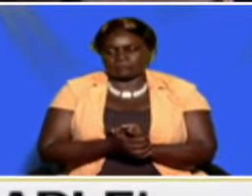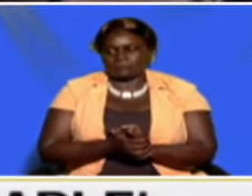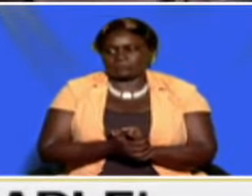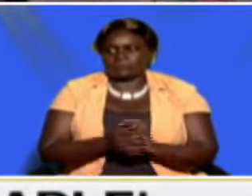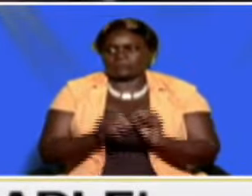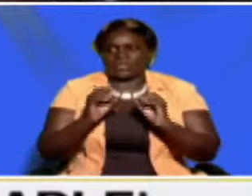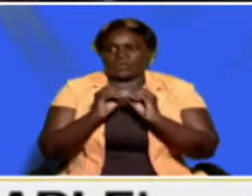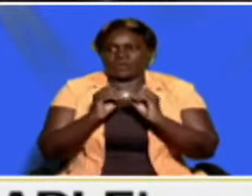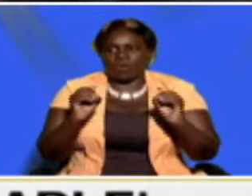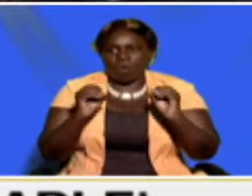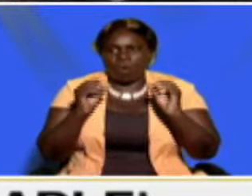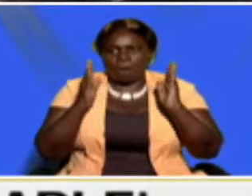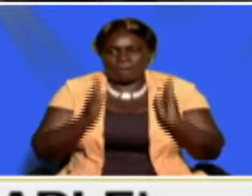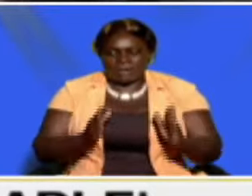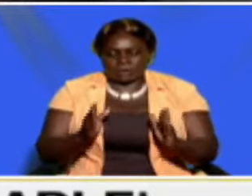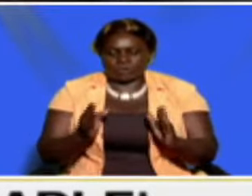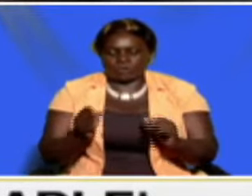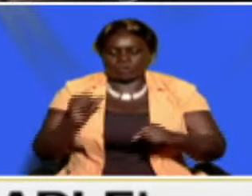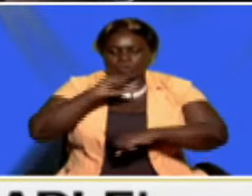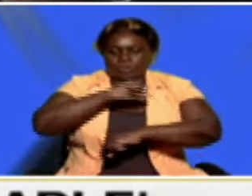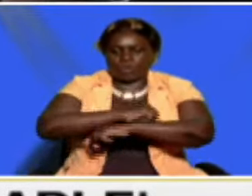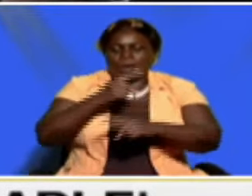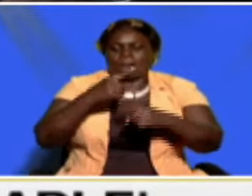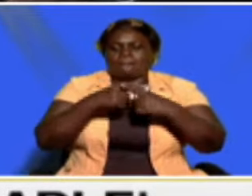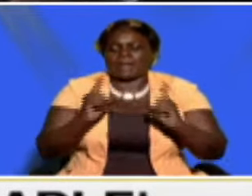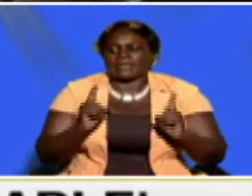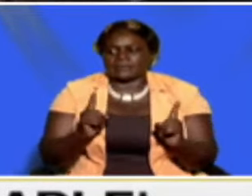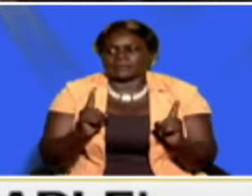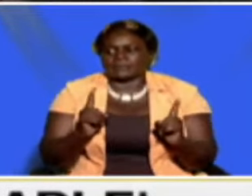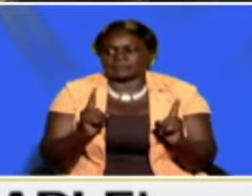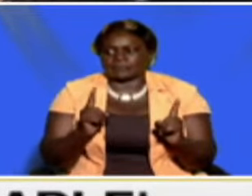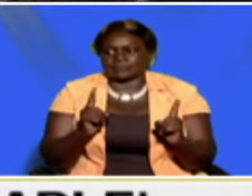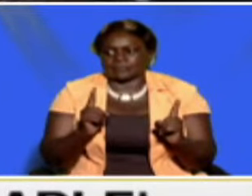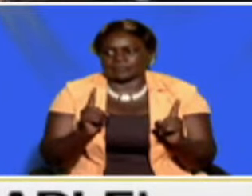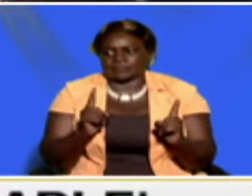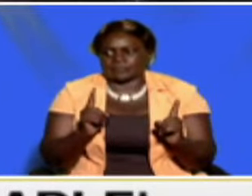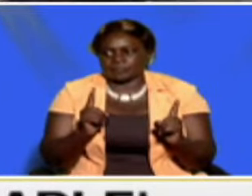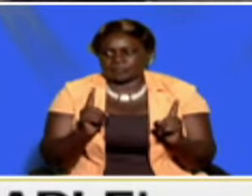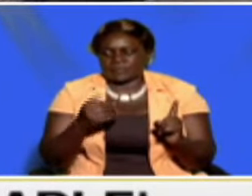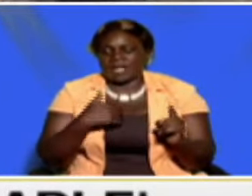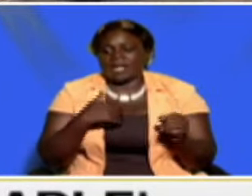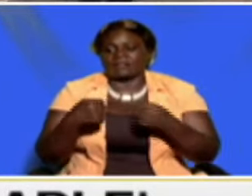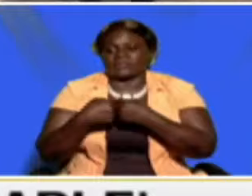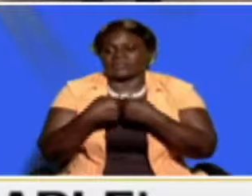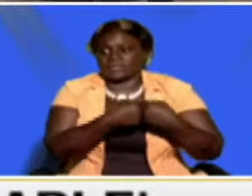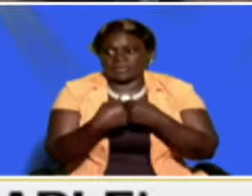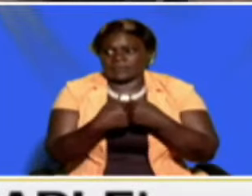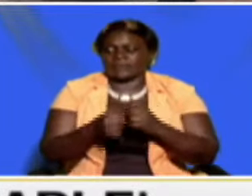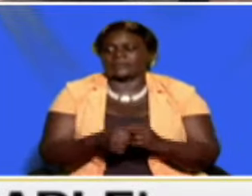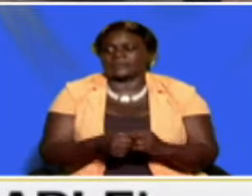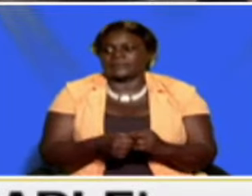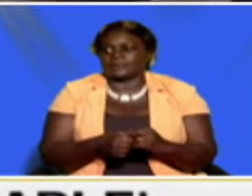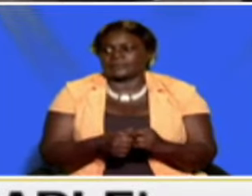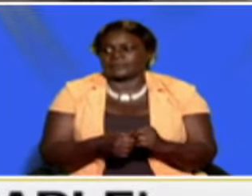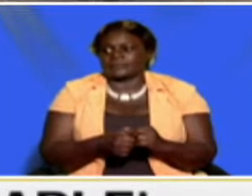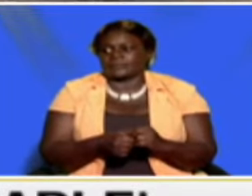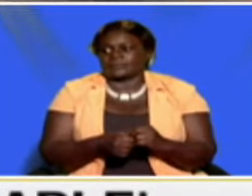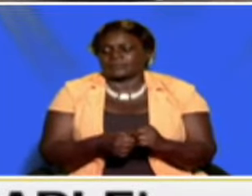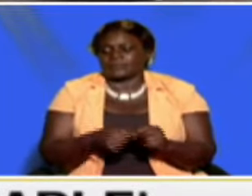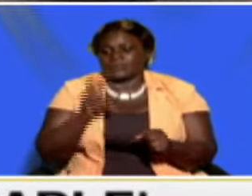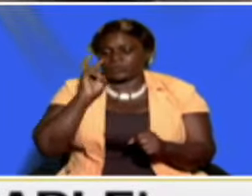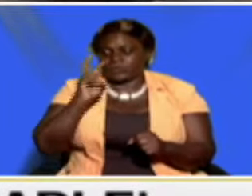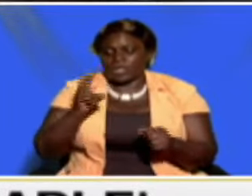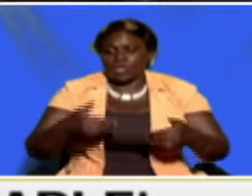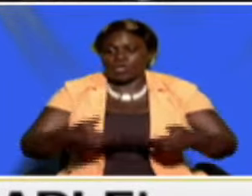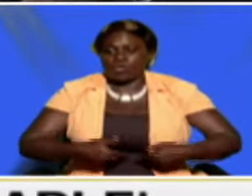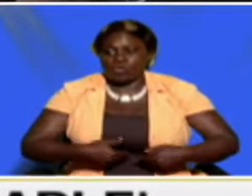Hakuna mtu ameingia shule. Lakini upande wa security kwangu iko na challenge sababu vile wanaona